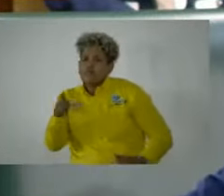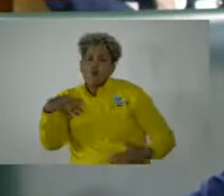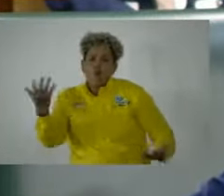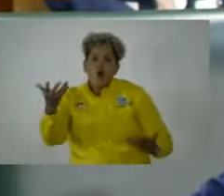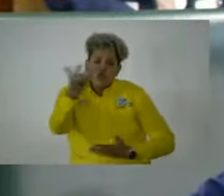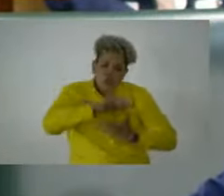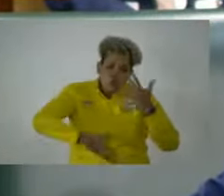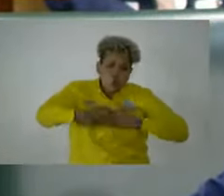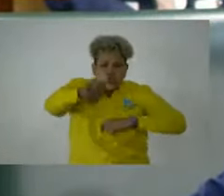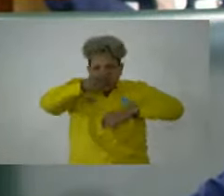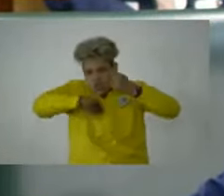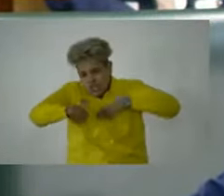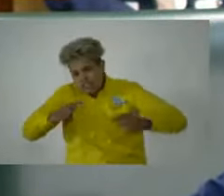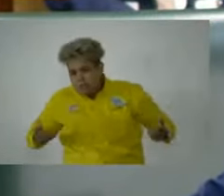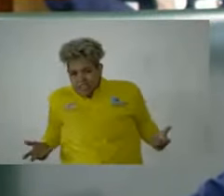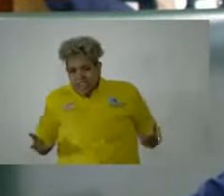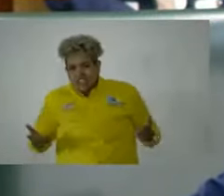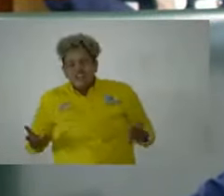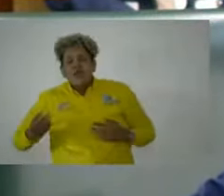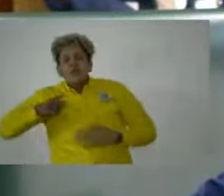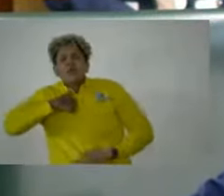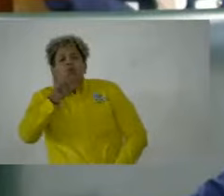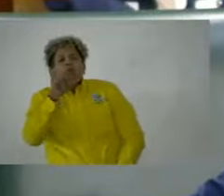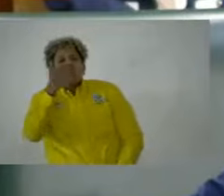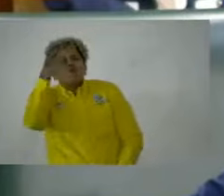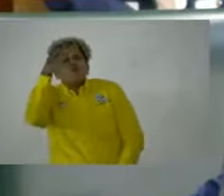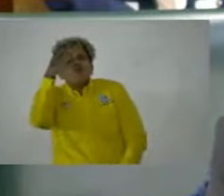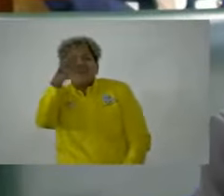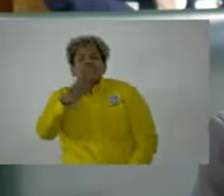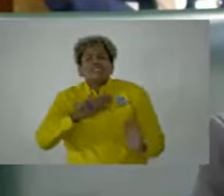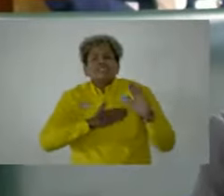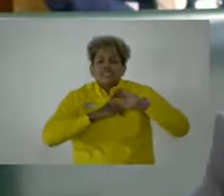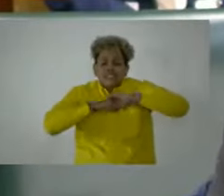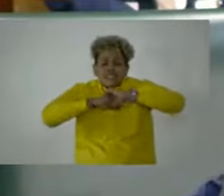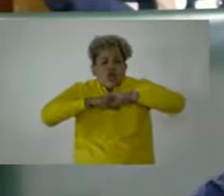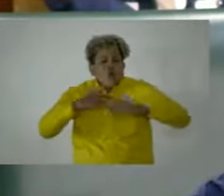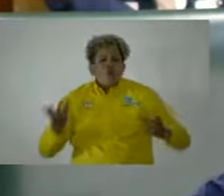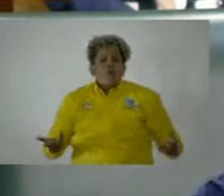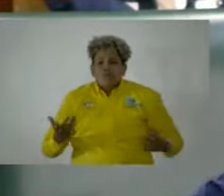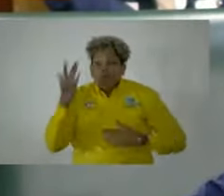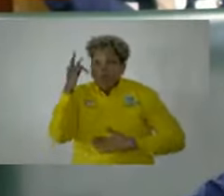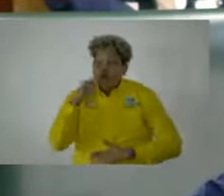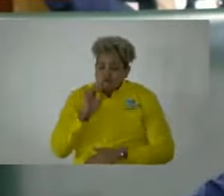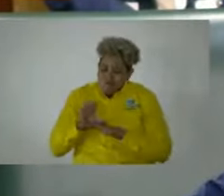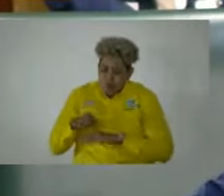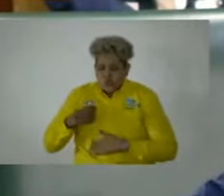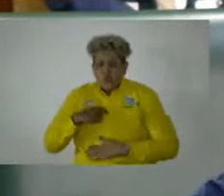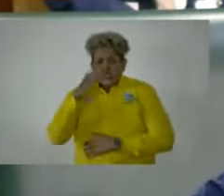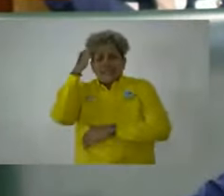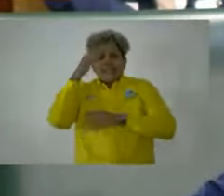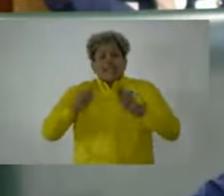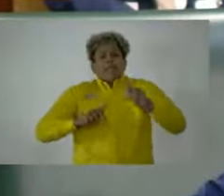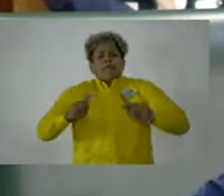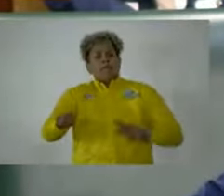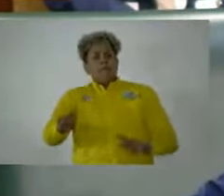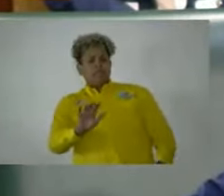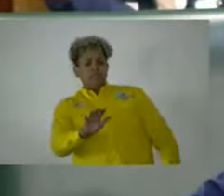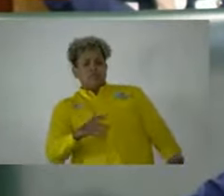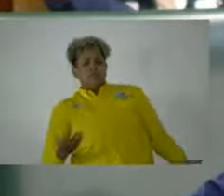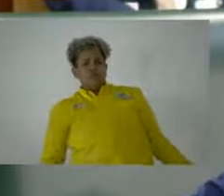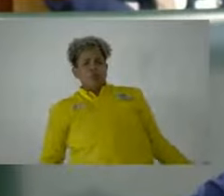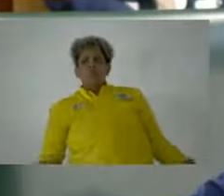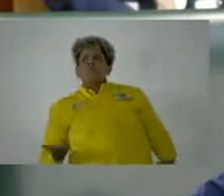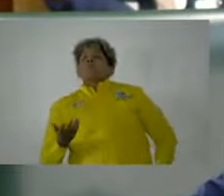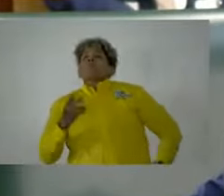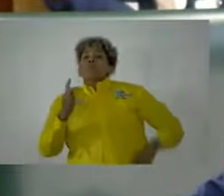social transformation. We prefer to think about citizen security because it forces us to think of people's needs.